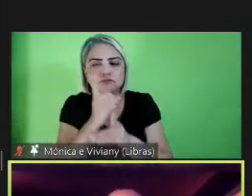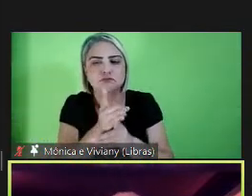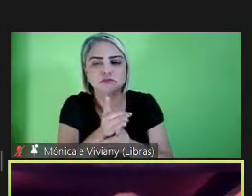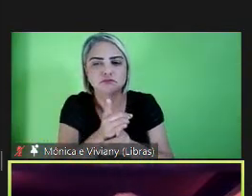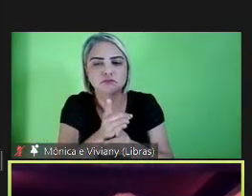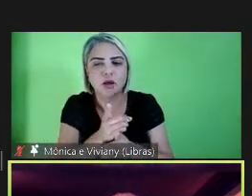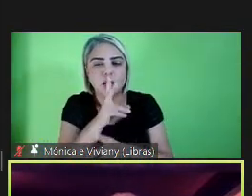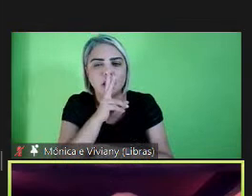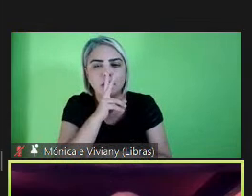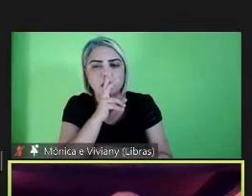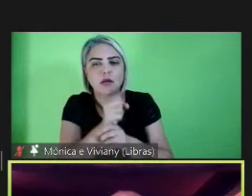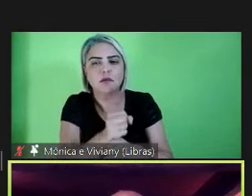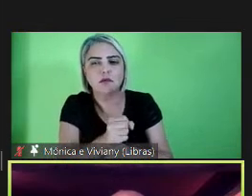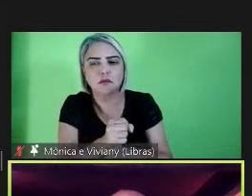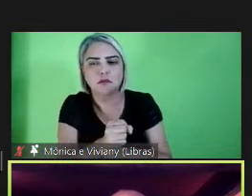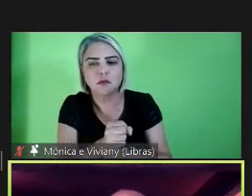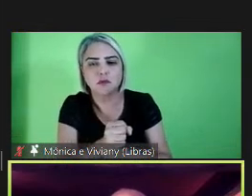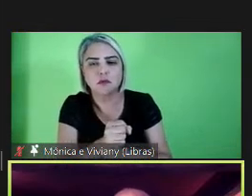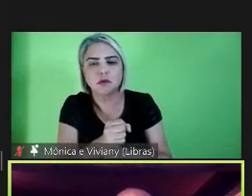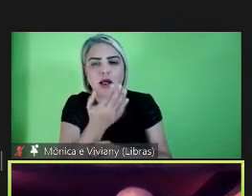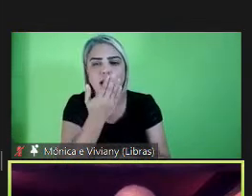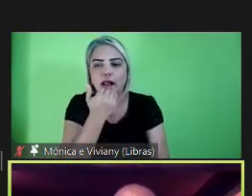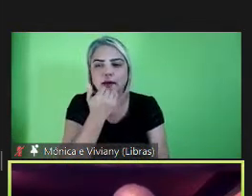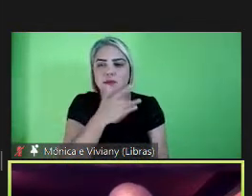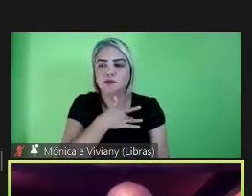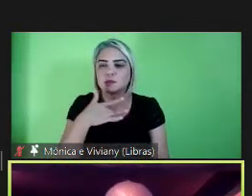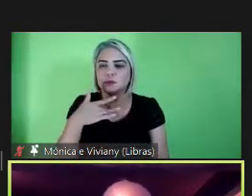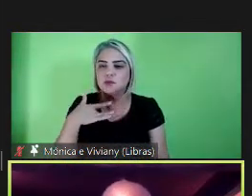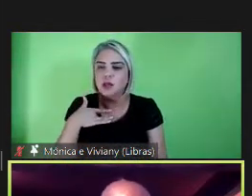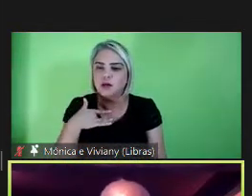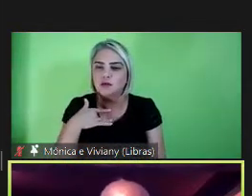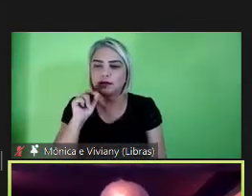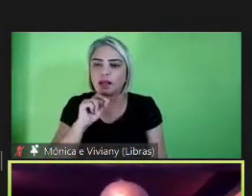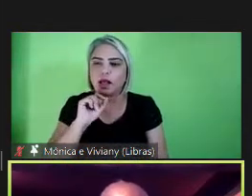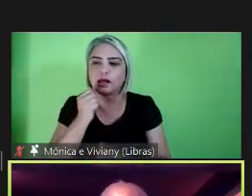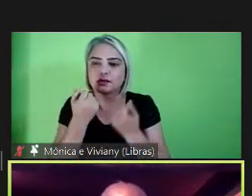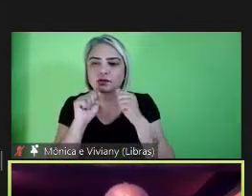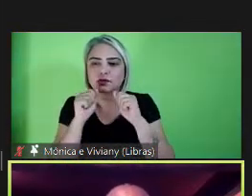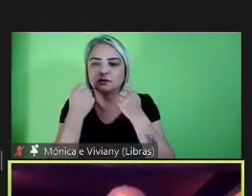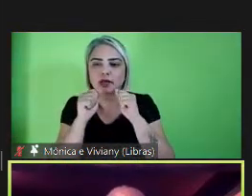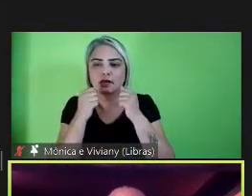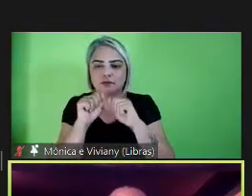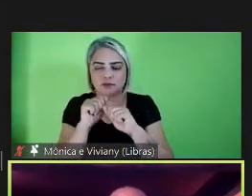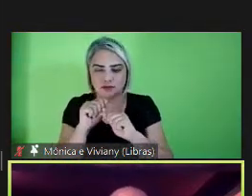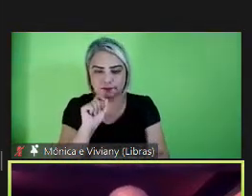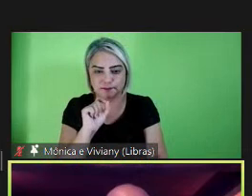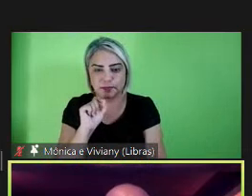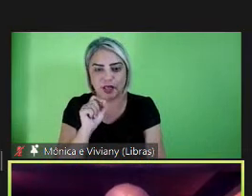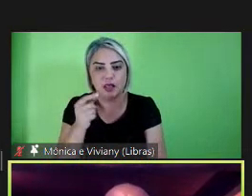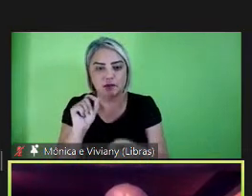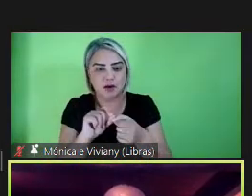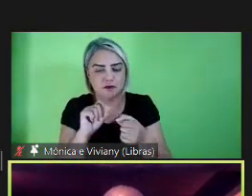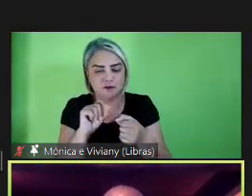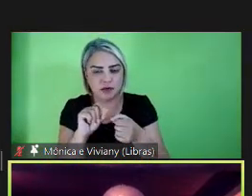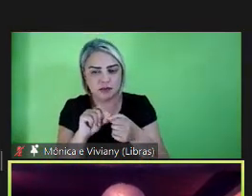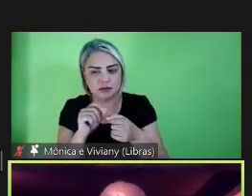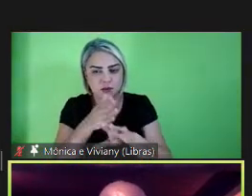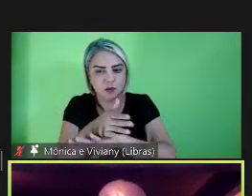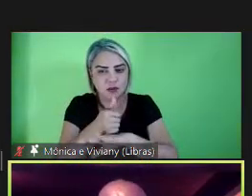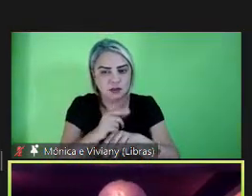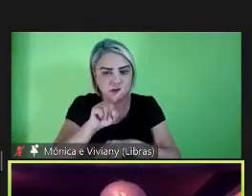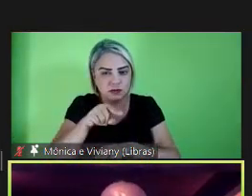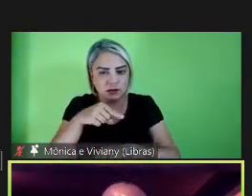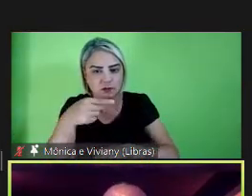eating and physical activity messages, having done the appropriate assessment. And then we move to tier 2, where